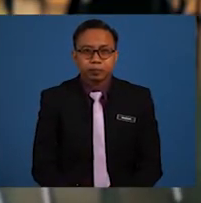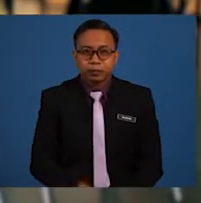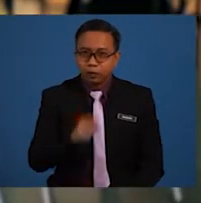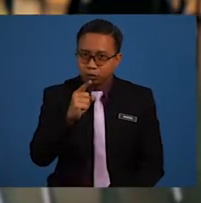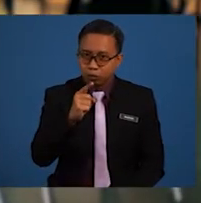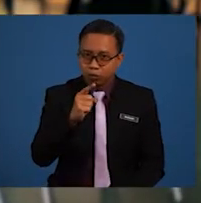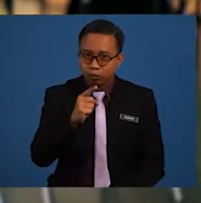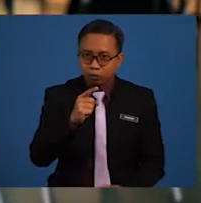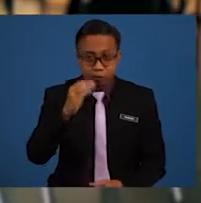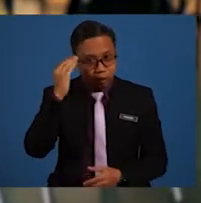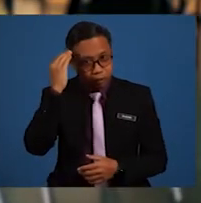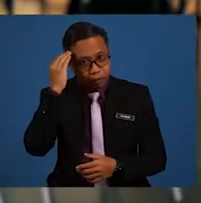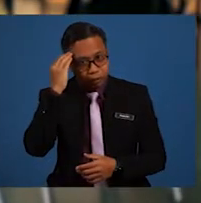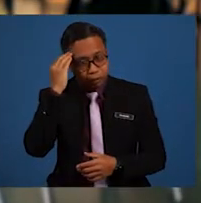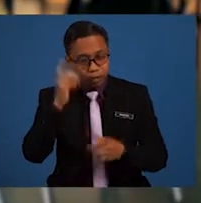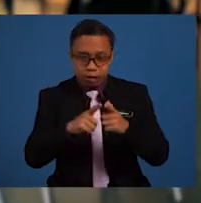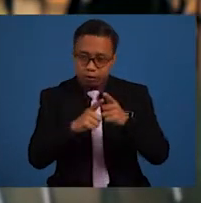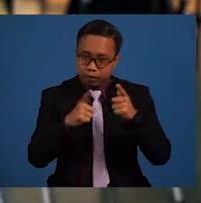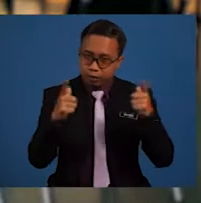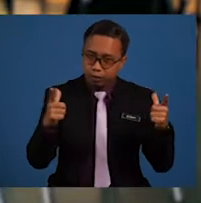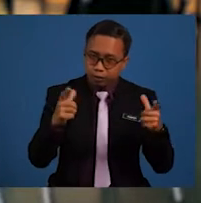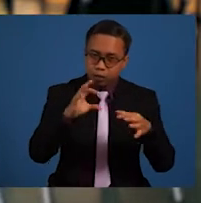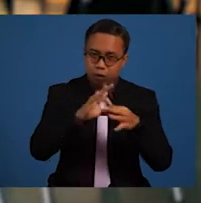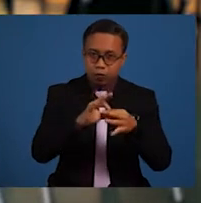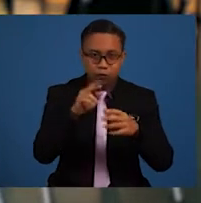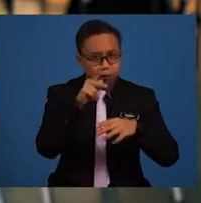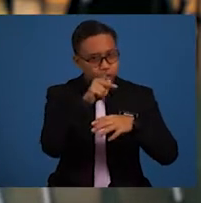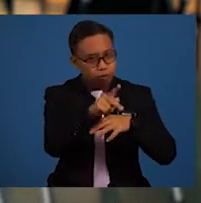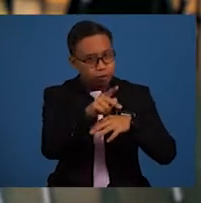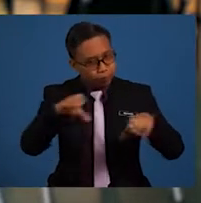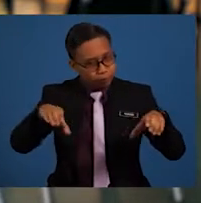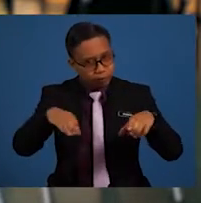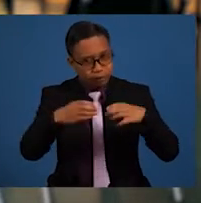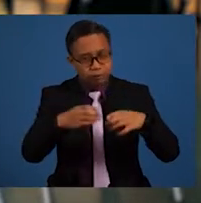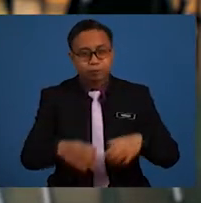Do you realize the difference the punctuation makes?